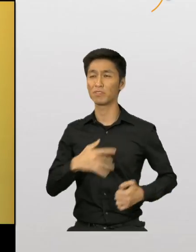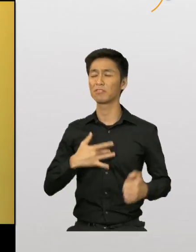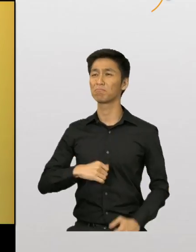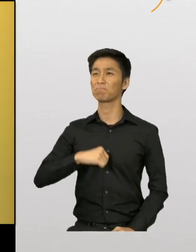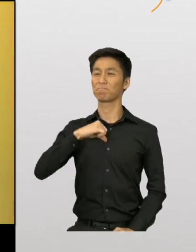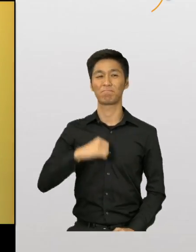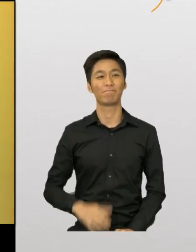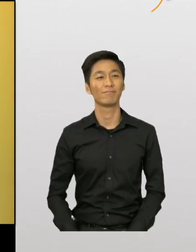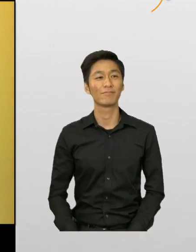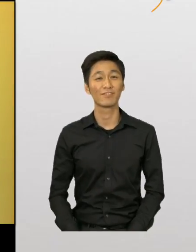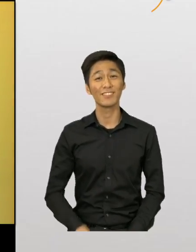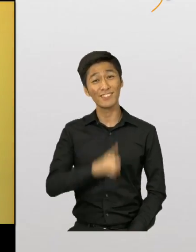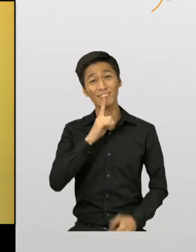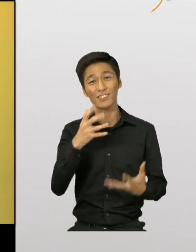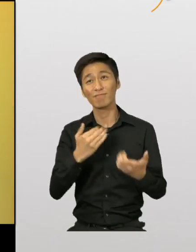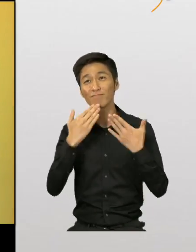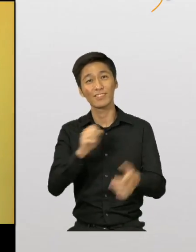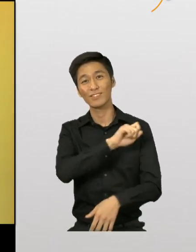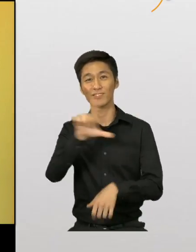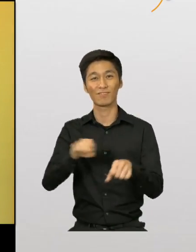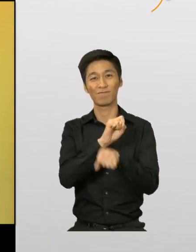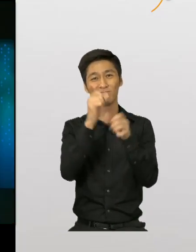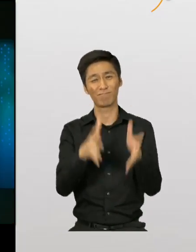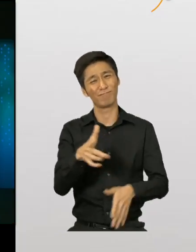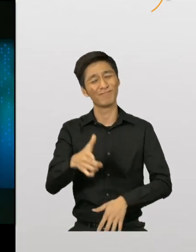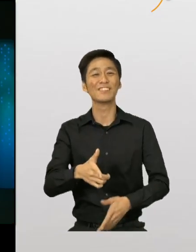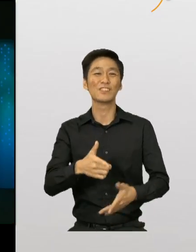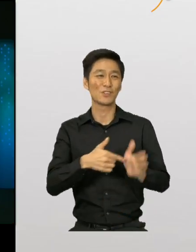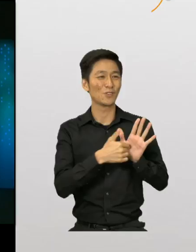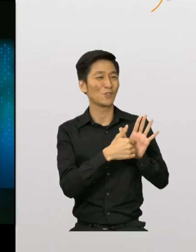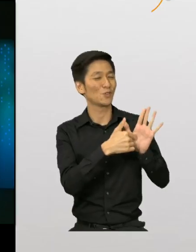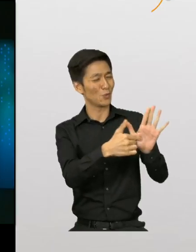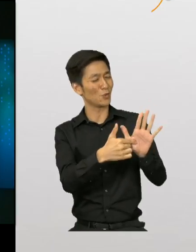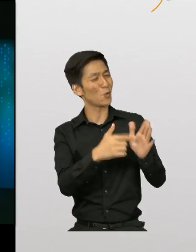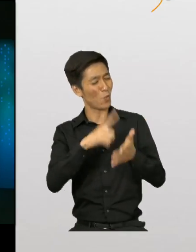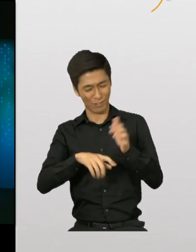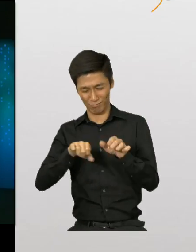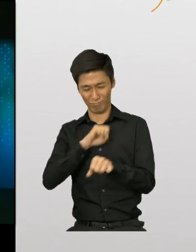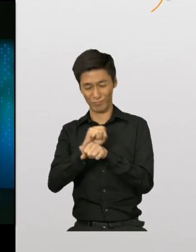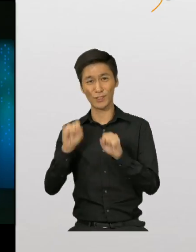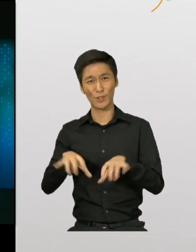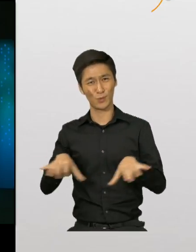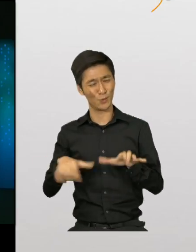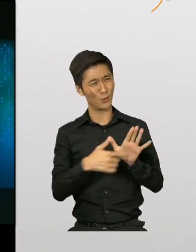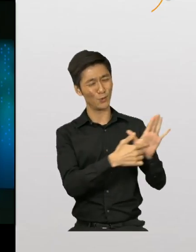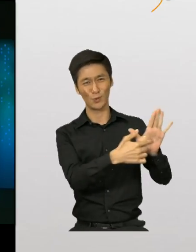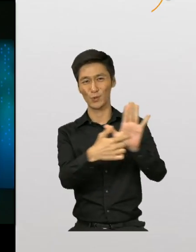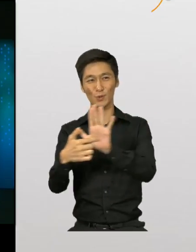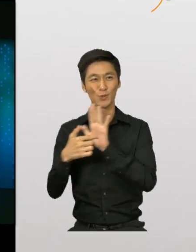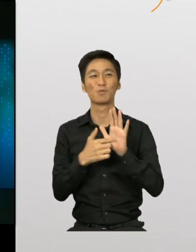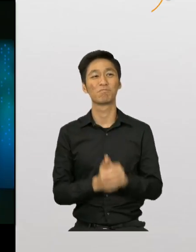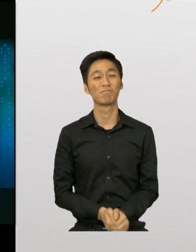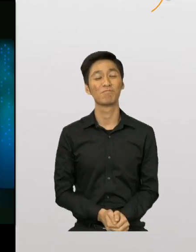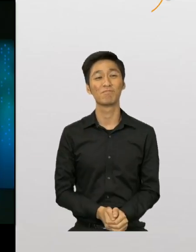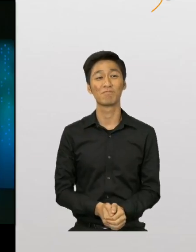I would also like to thank all the Singaporeans who made an extra effort to show what Singapore could do. We received